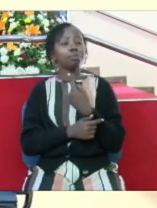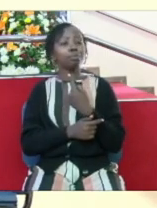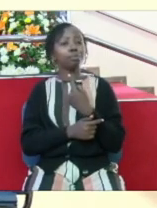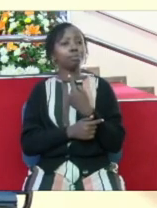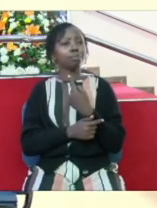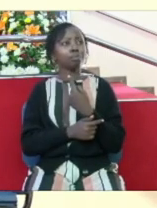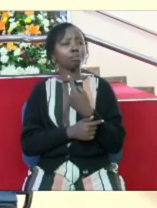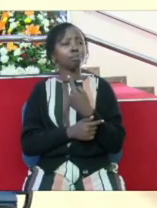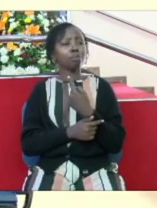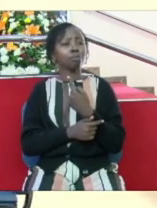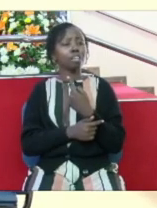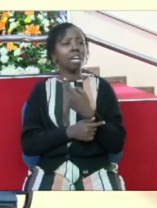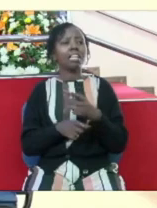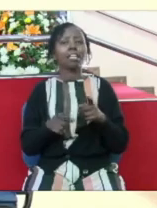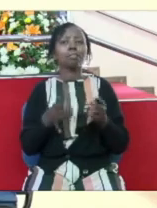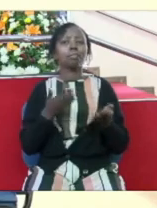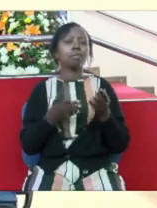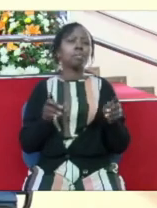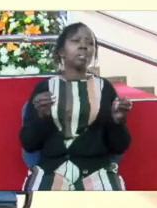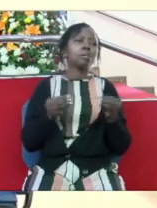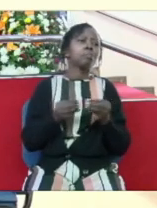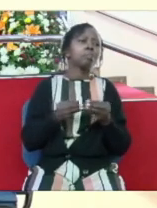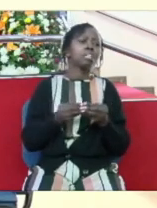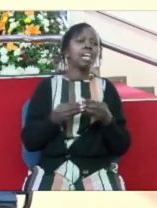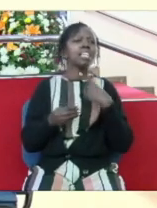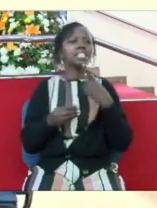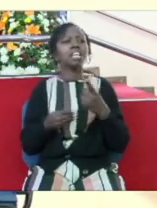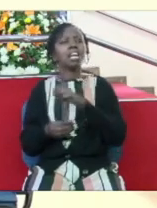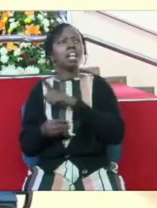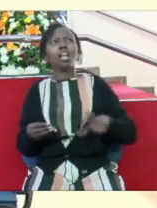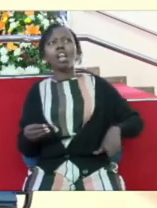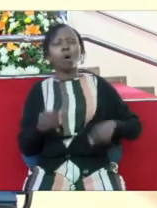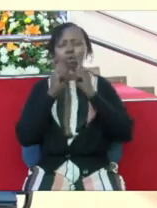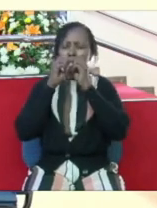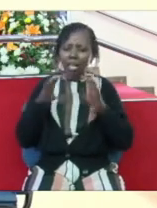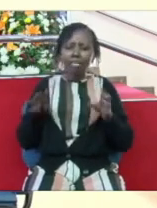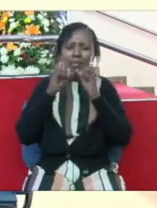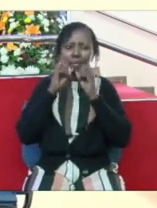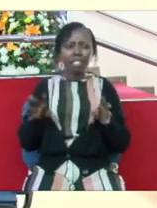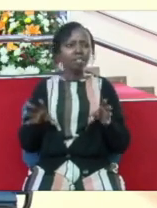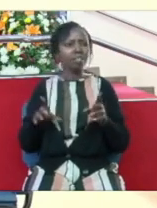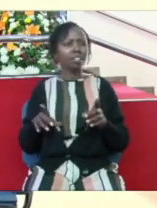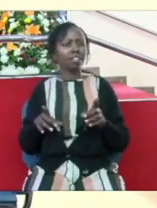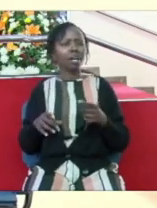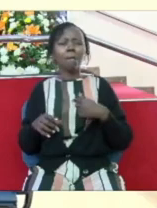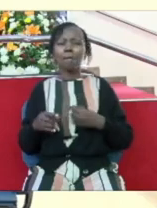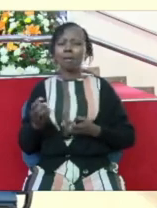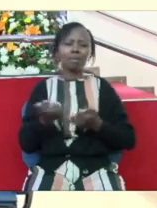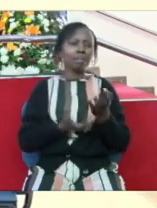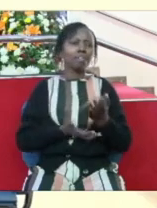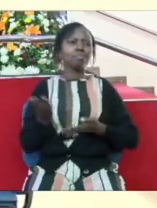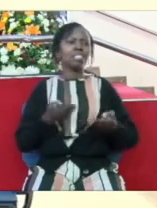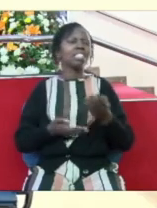And then we will meet with you and you will be telling us, you know, the Lord did it for me. Tutakutana na useme Mungu amenitendea. My business is prospering.